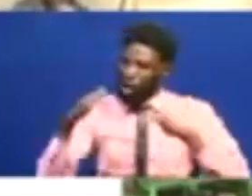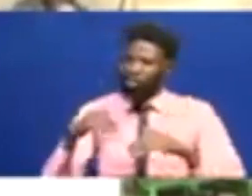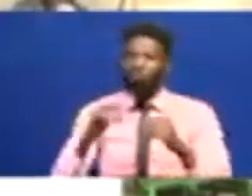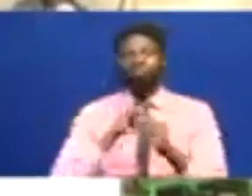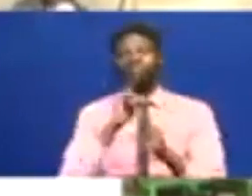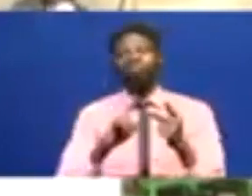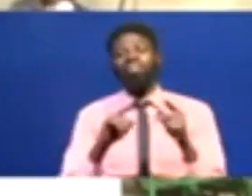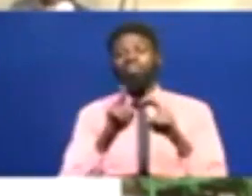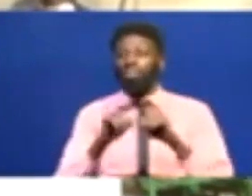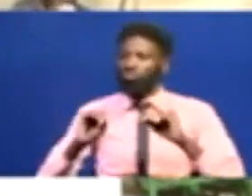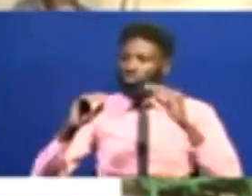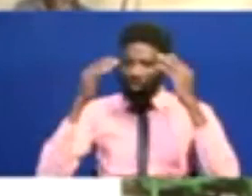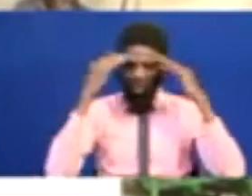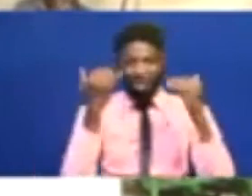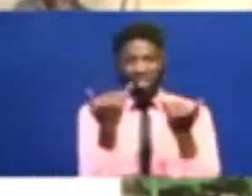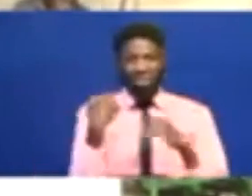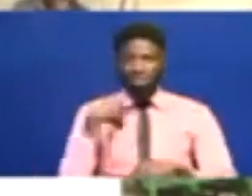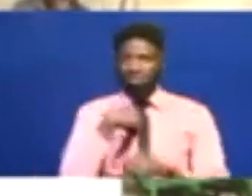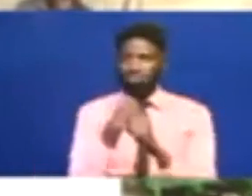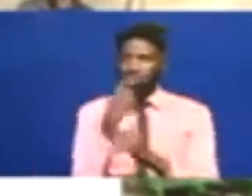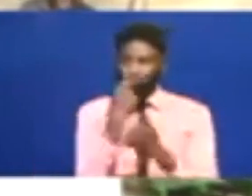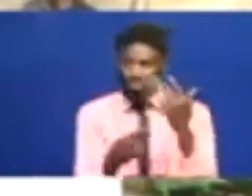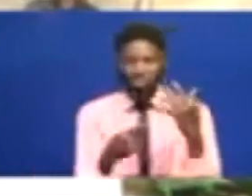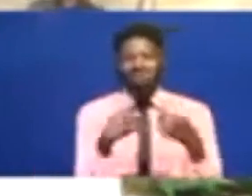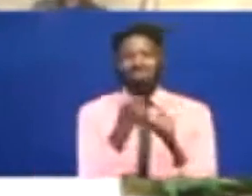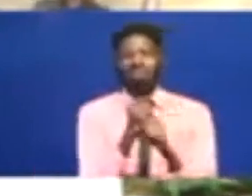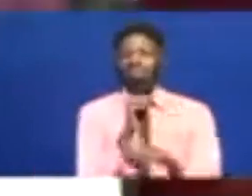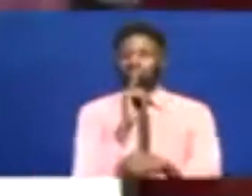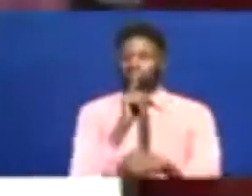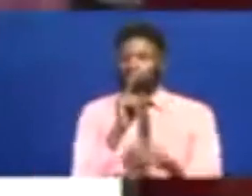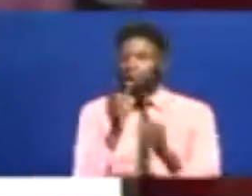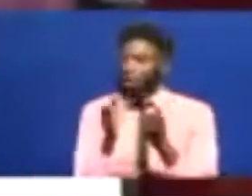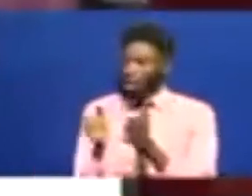now the harmonization of the model of community land registration.